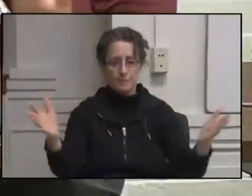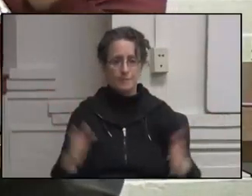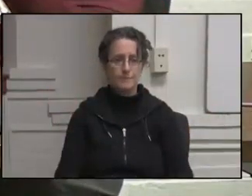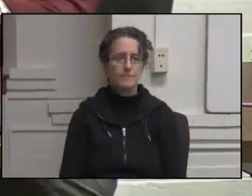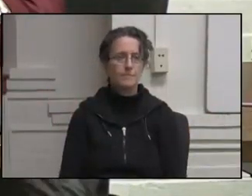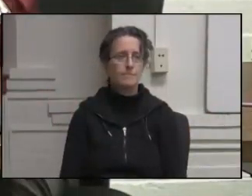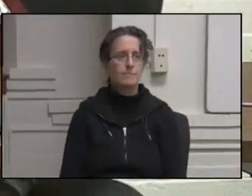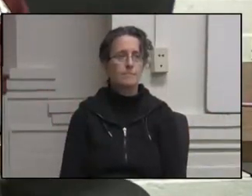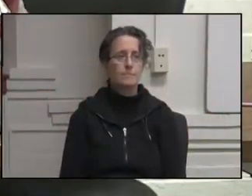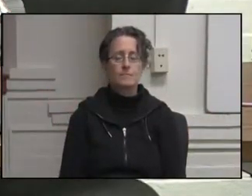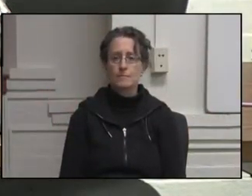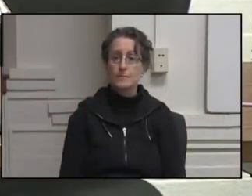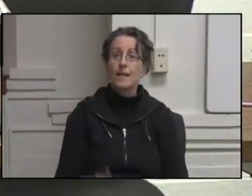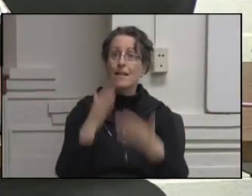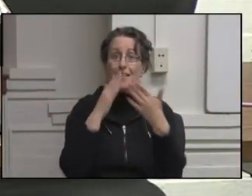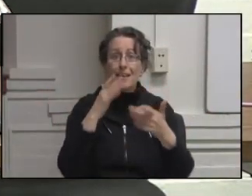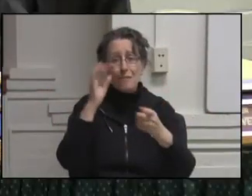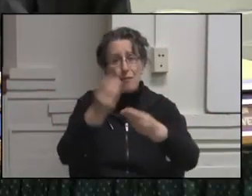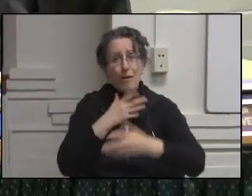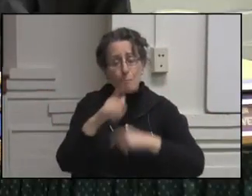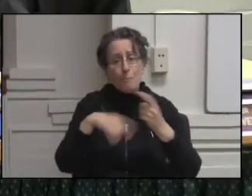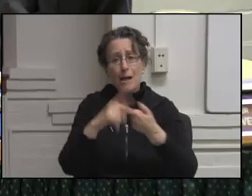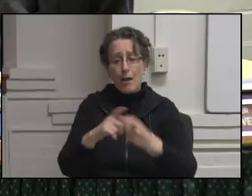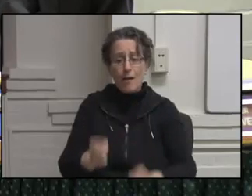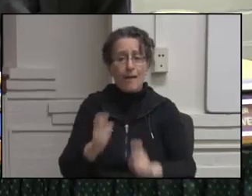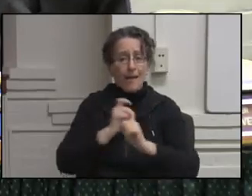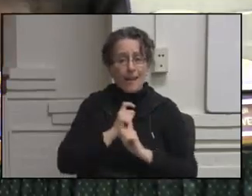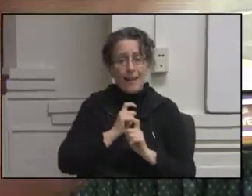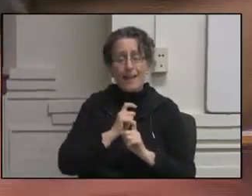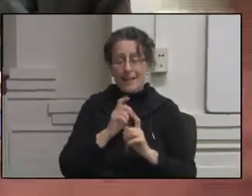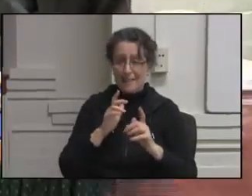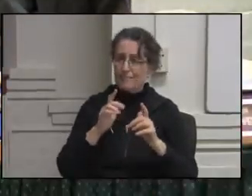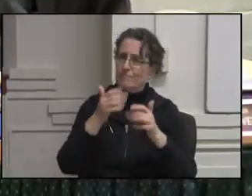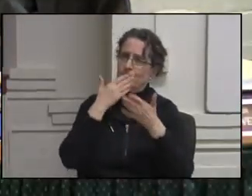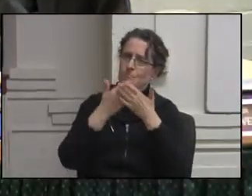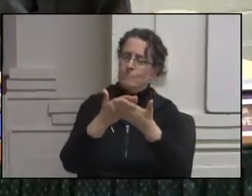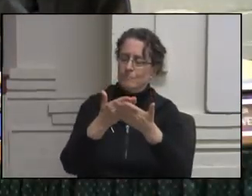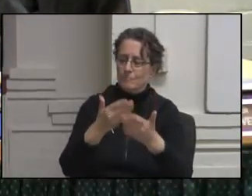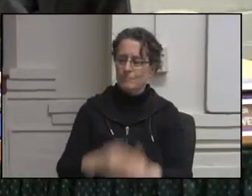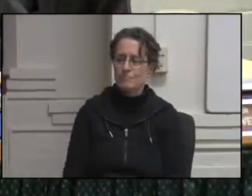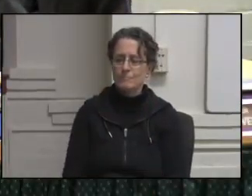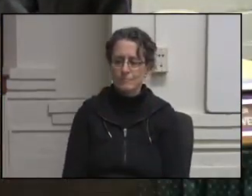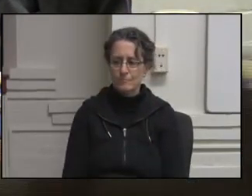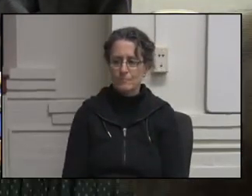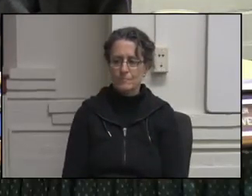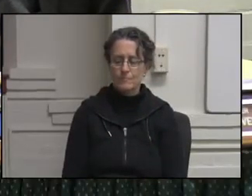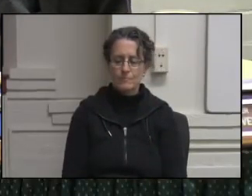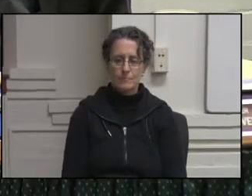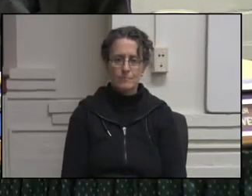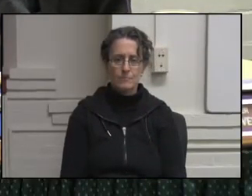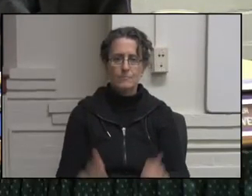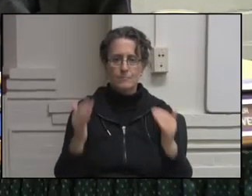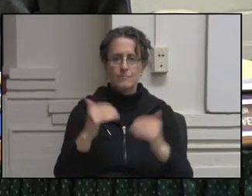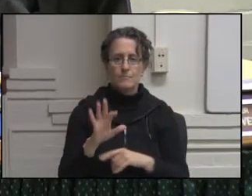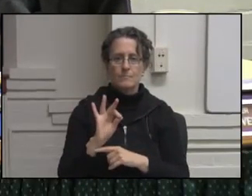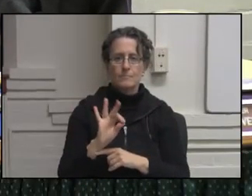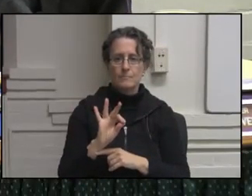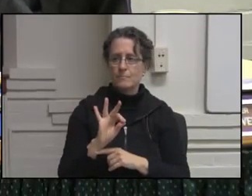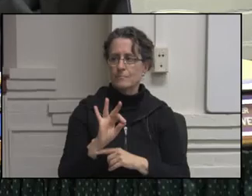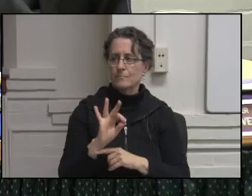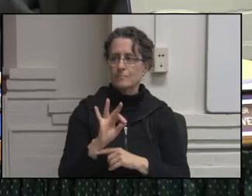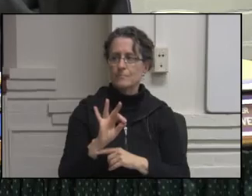much. Thanks for the good news. Yeah. Okay. Now we move on to item F under new